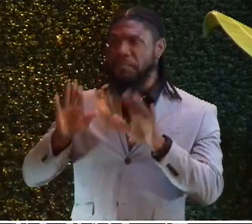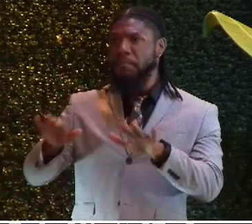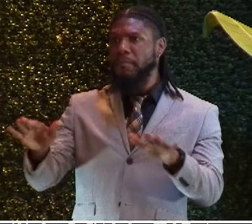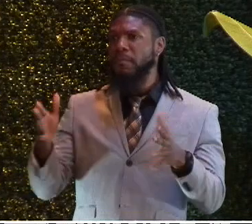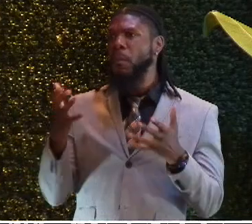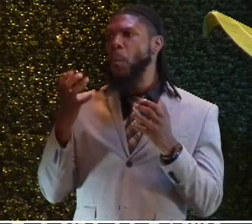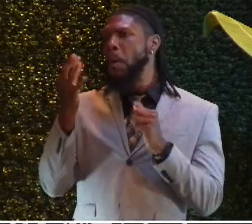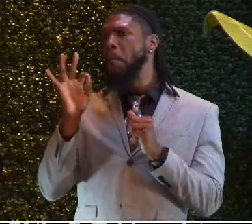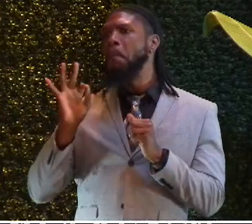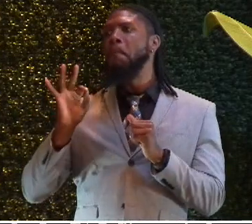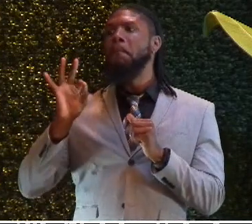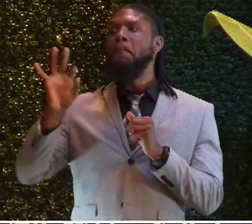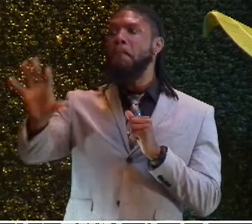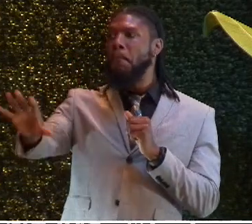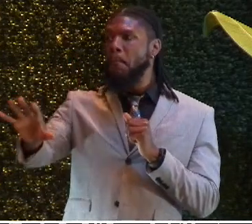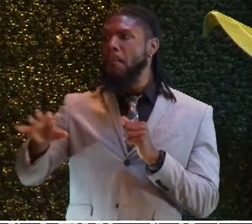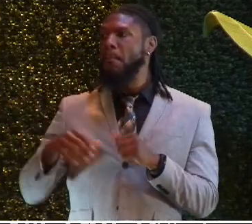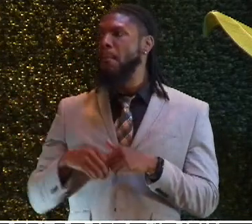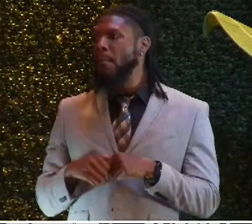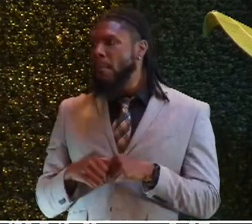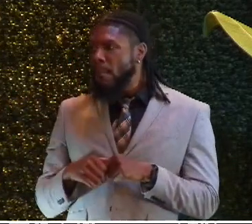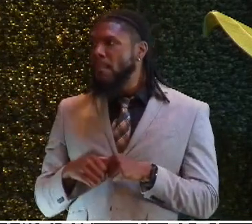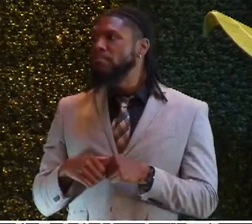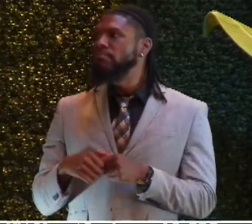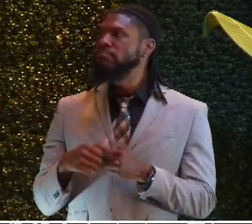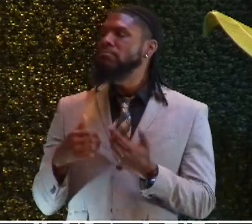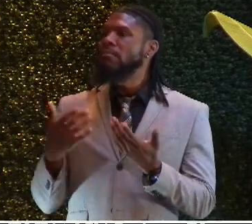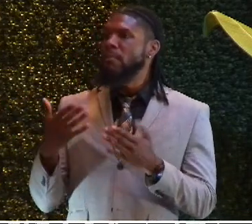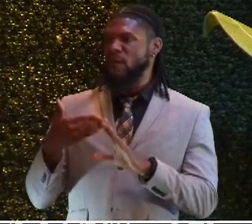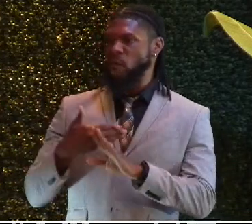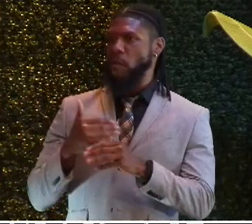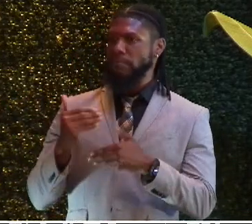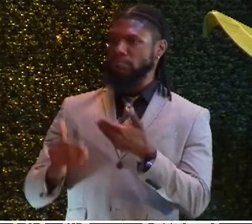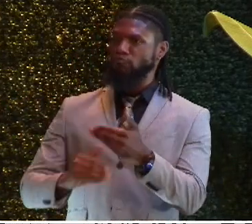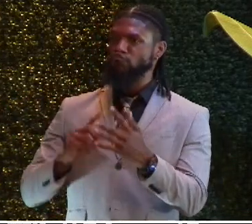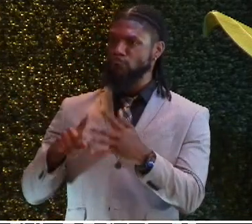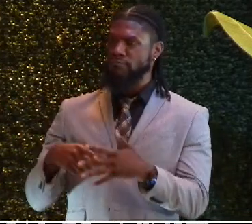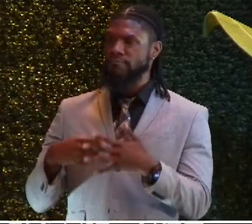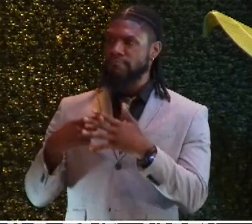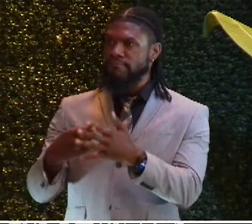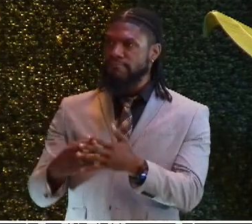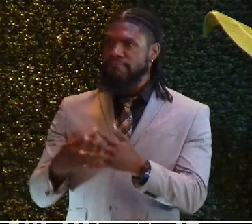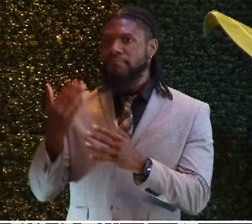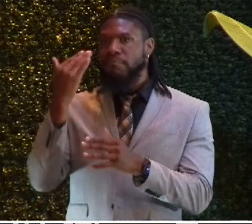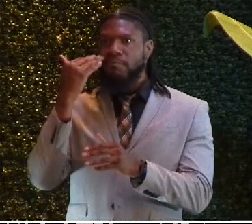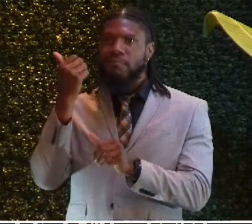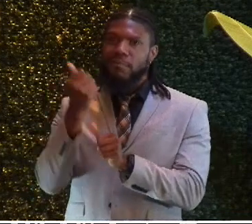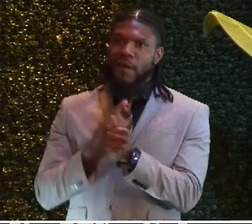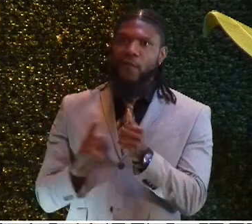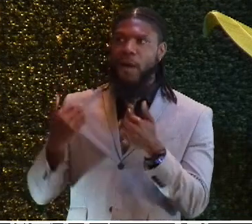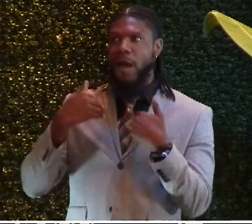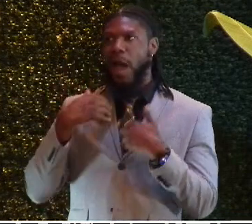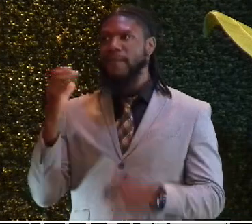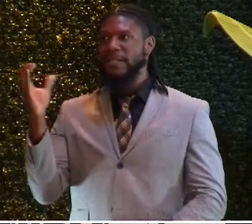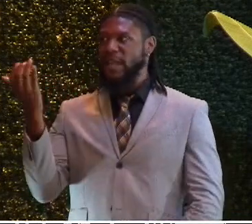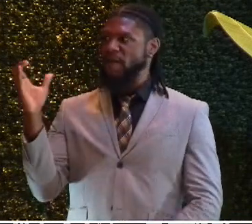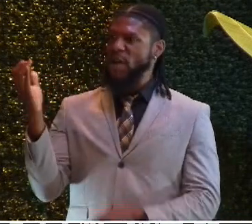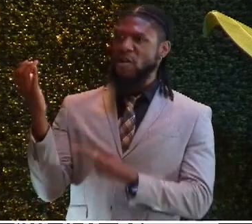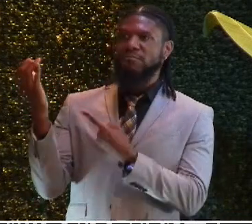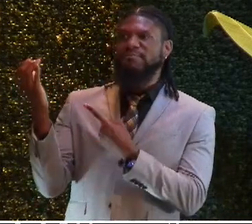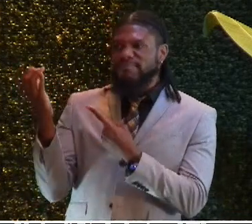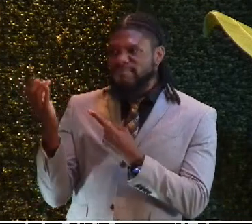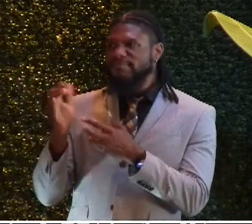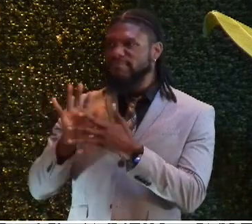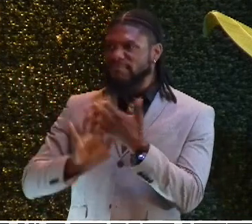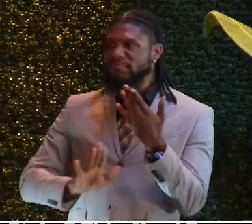one little caveat and little thing before we get started. Okay, because I know everybody has their cell phones and things like that, you know, and I'm going to